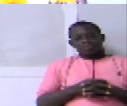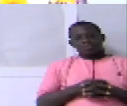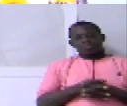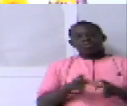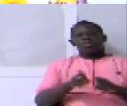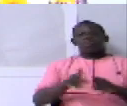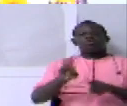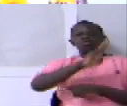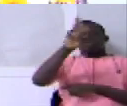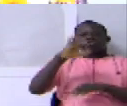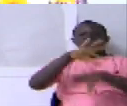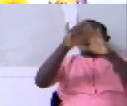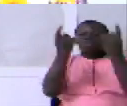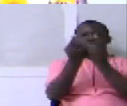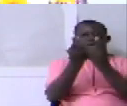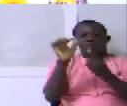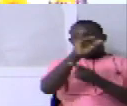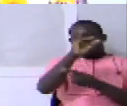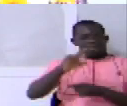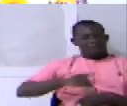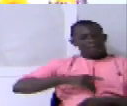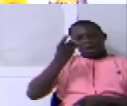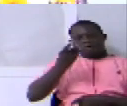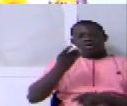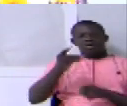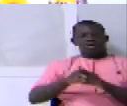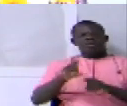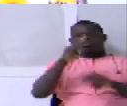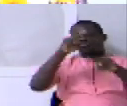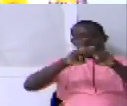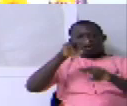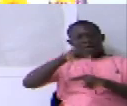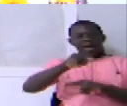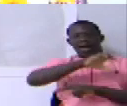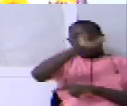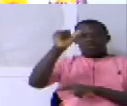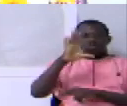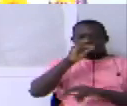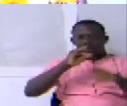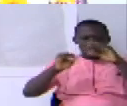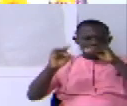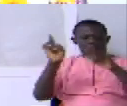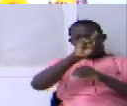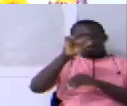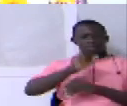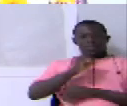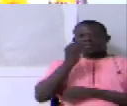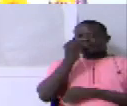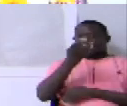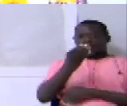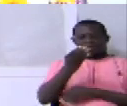It is not a pride to come here and say what I am saying. But